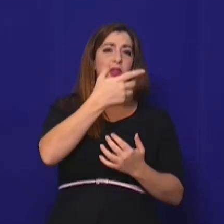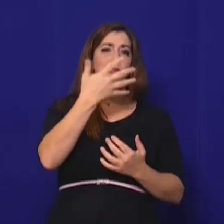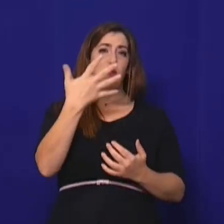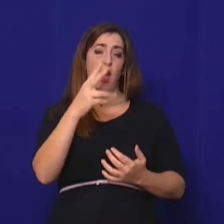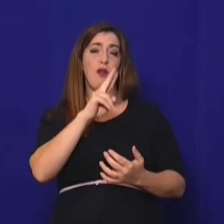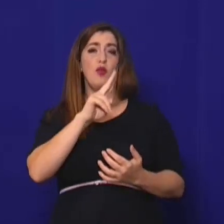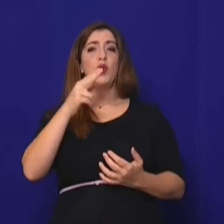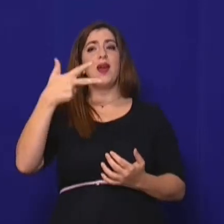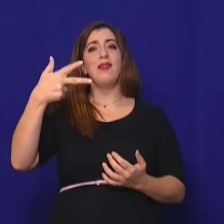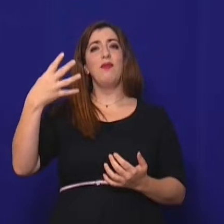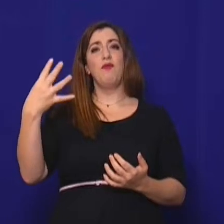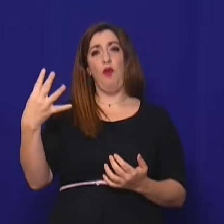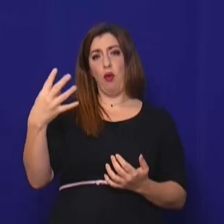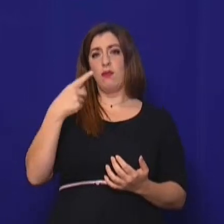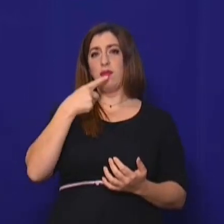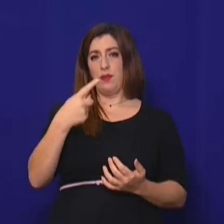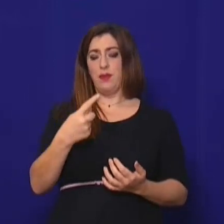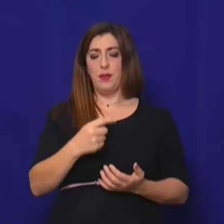sena.